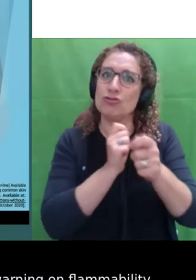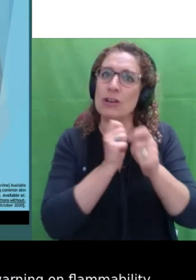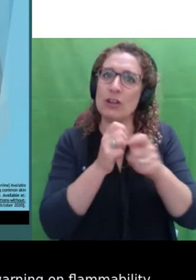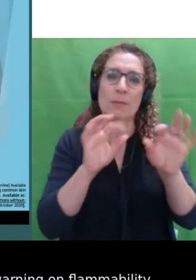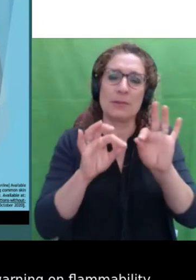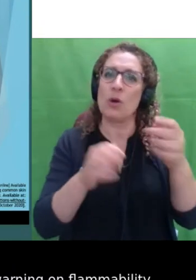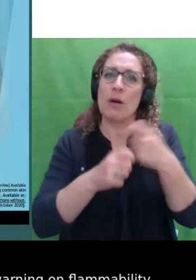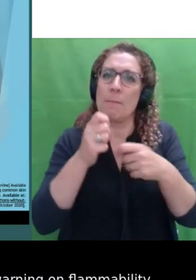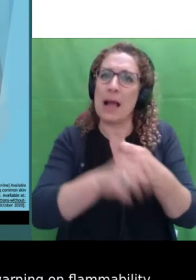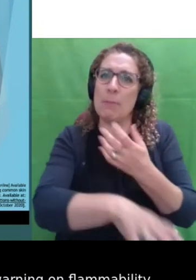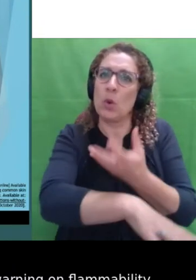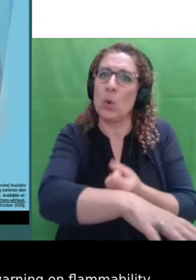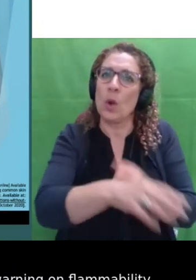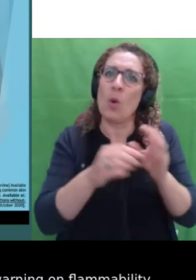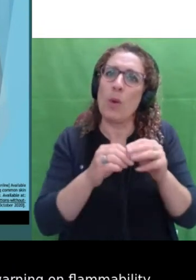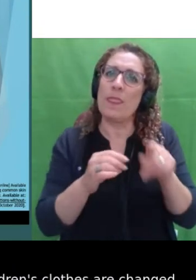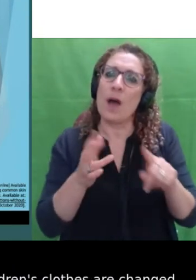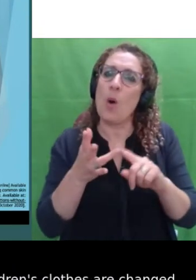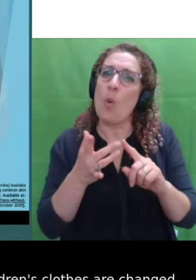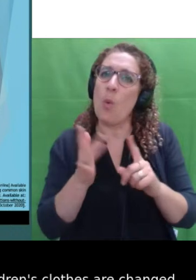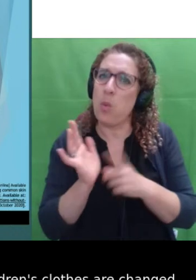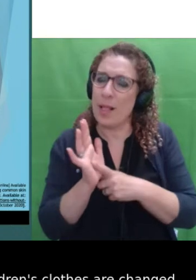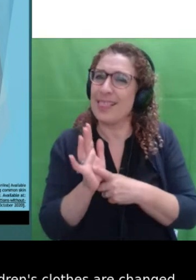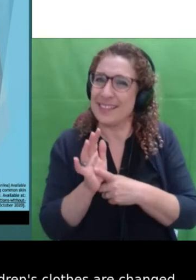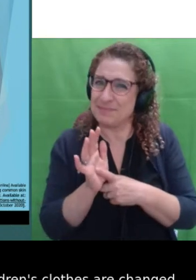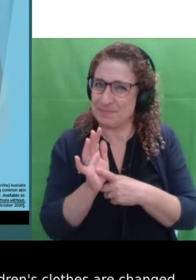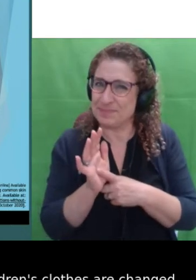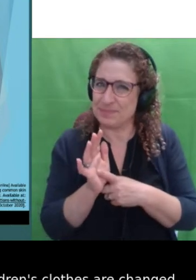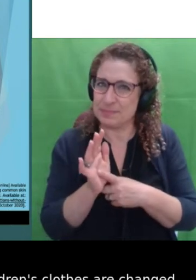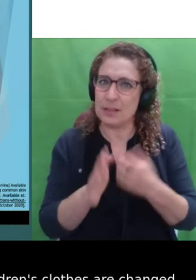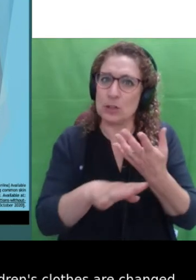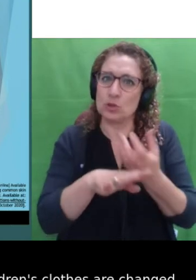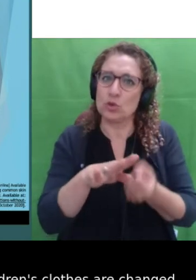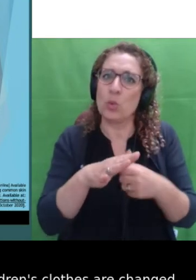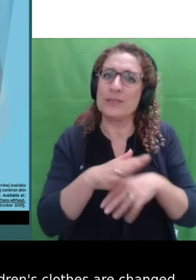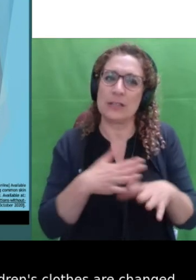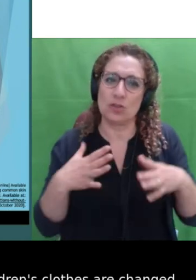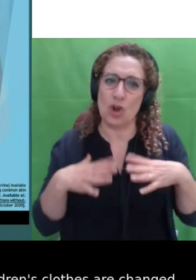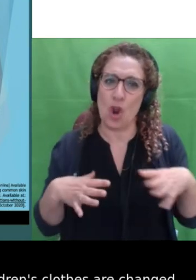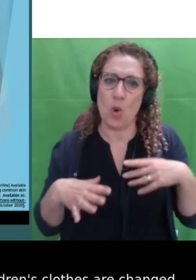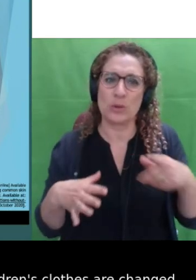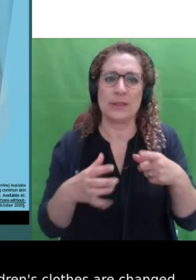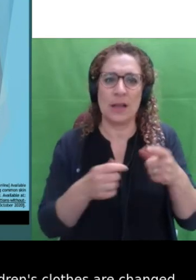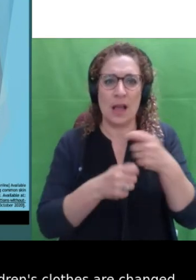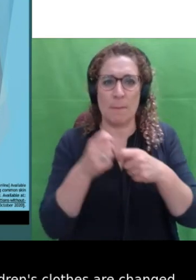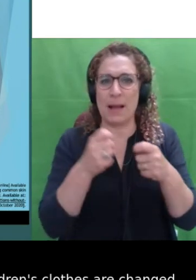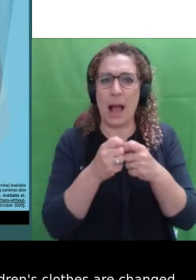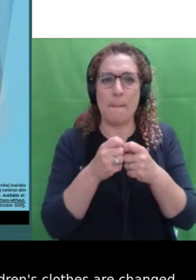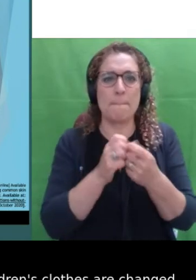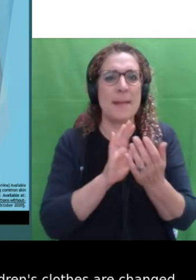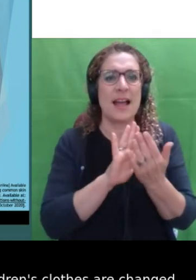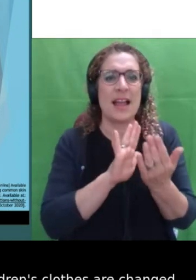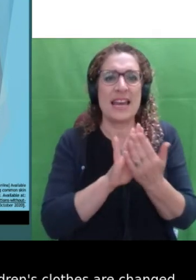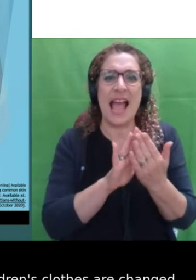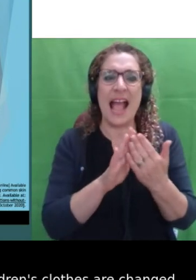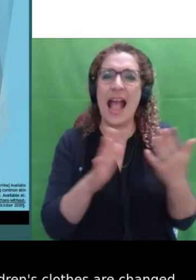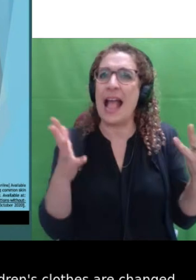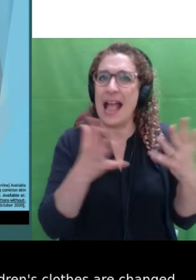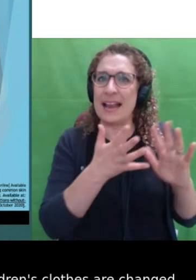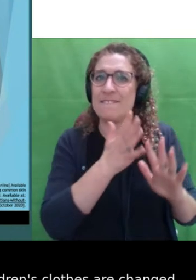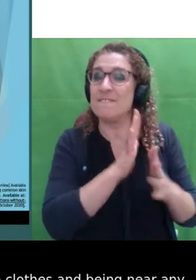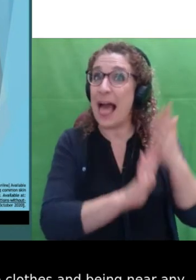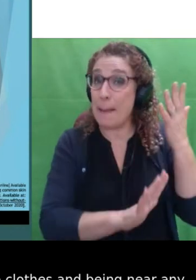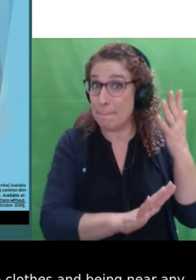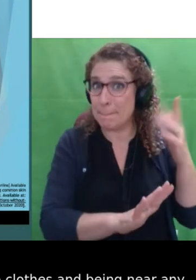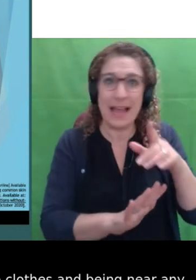because that's the danger of oil um soaked into cloves and being near any kind of flame which can include